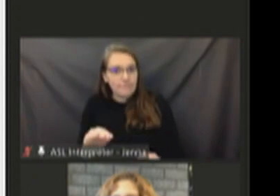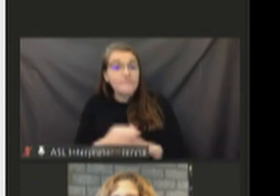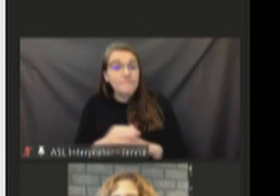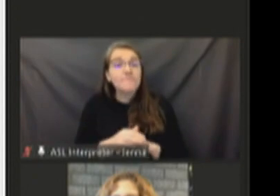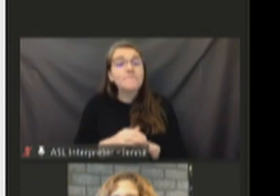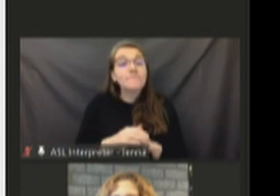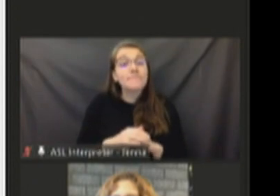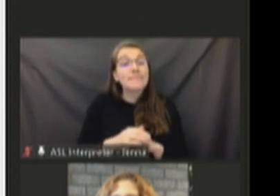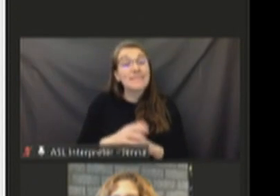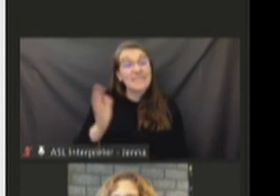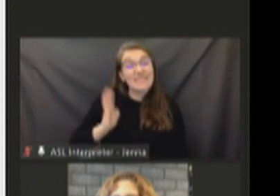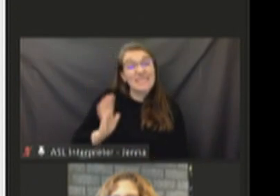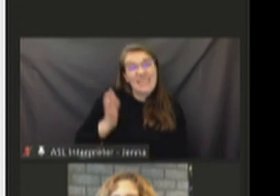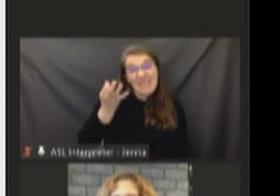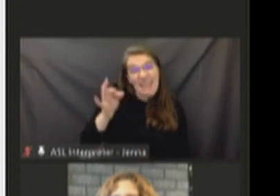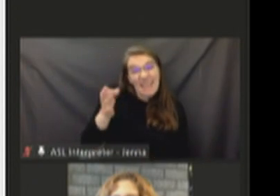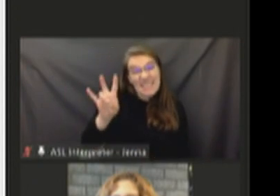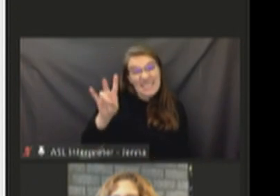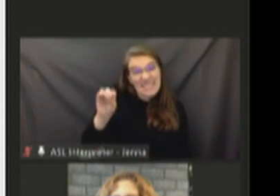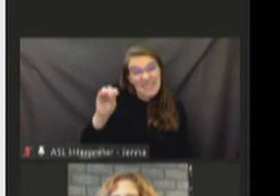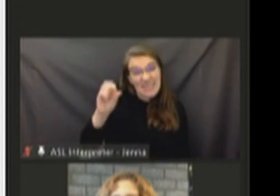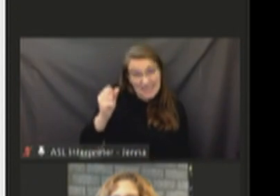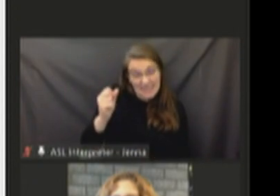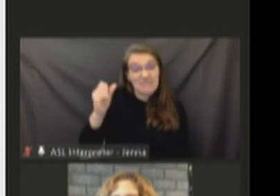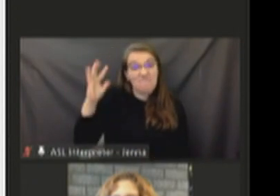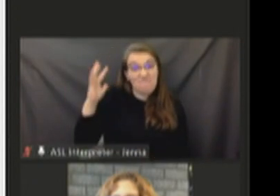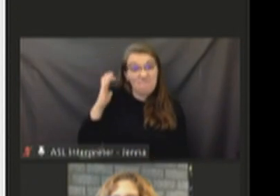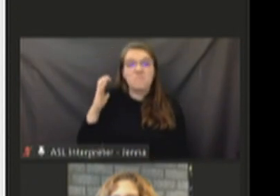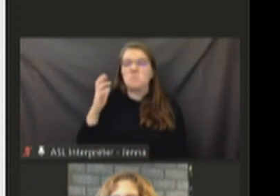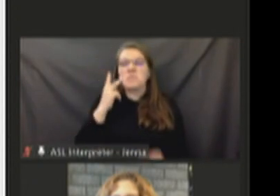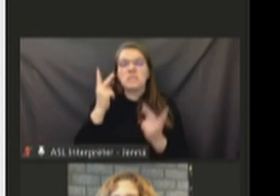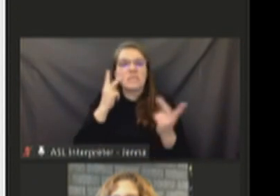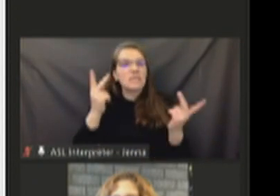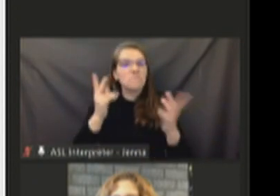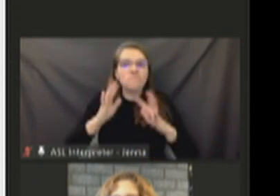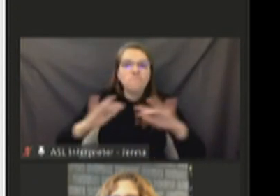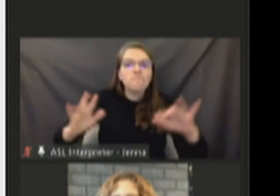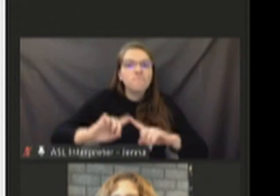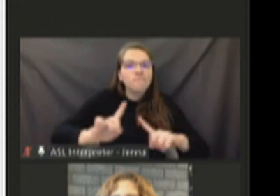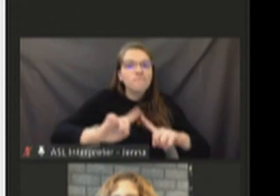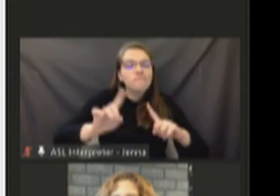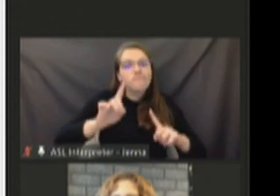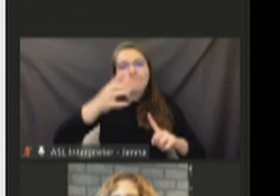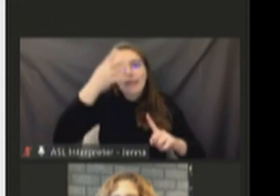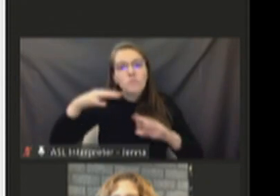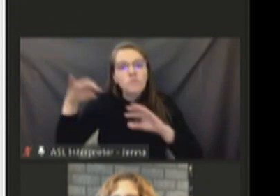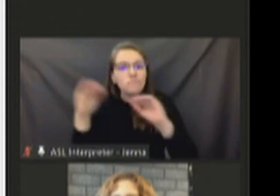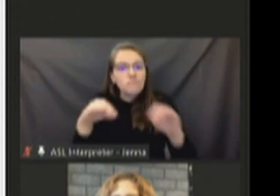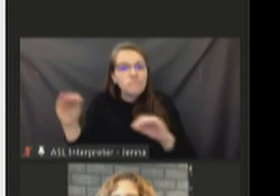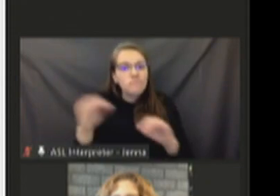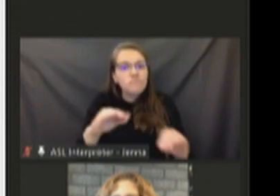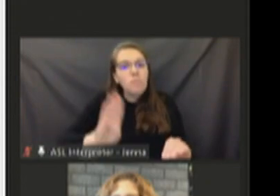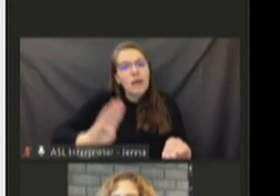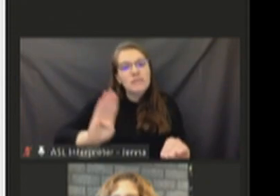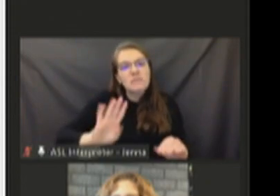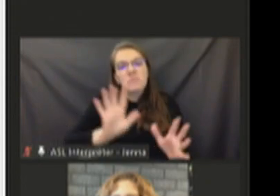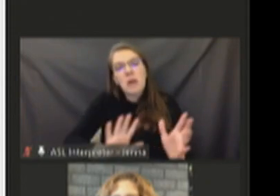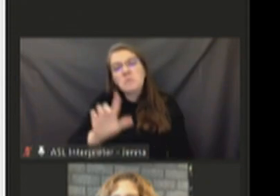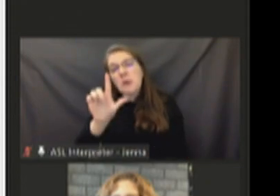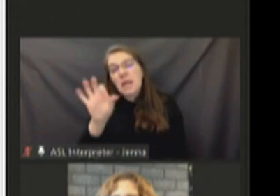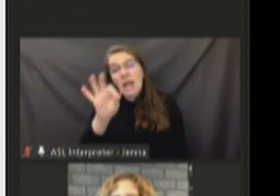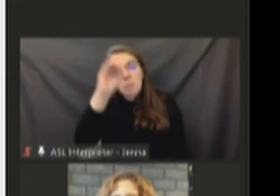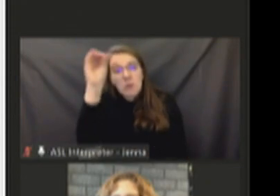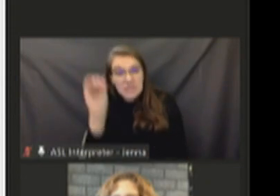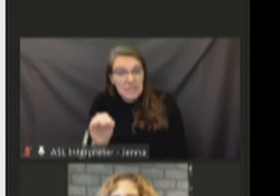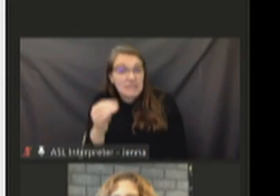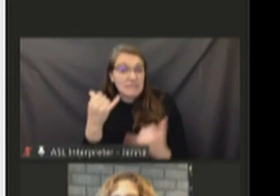since the 1970s, we've seen an increase of various immigrant groups in Boston, totaling to about 27.9% today. And